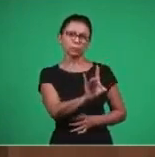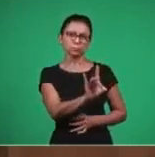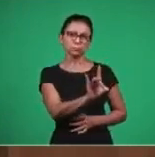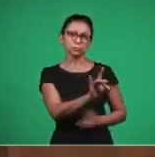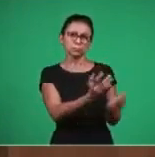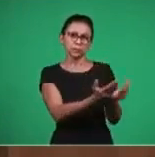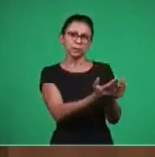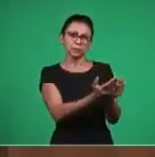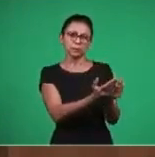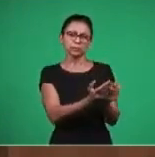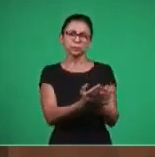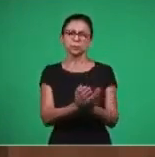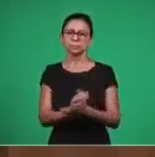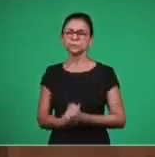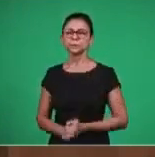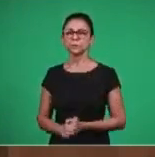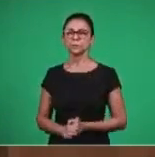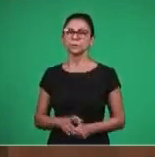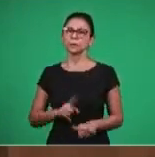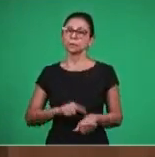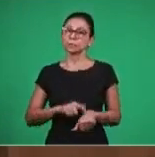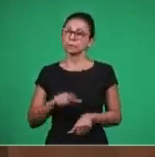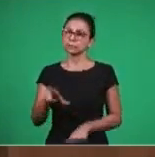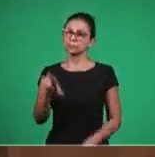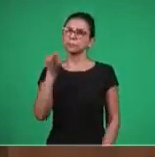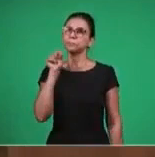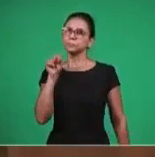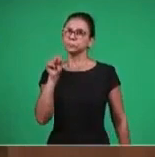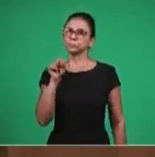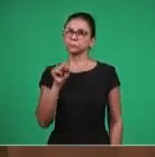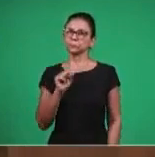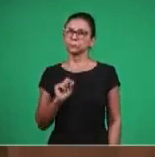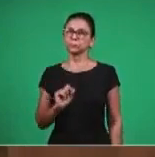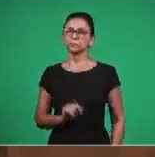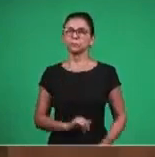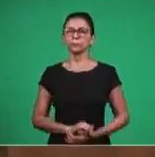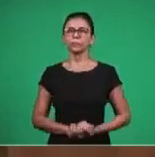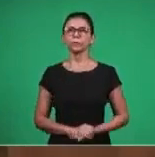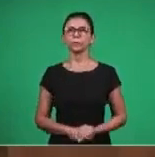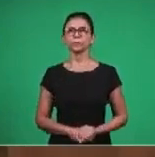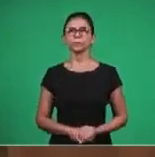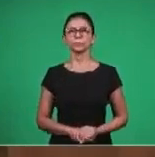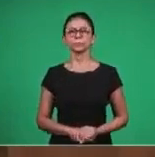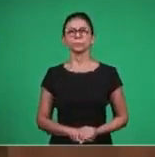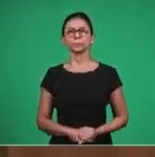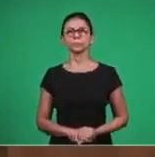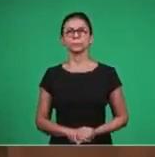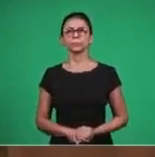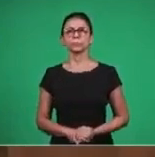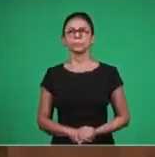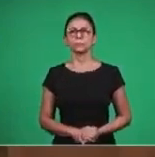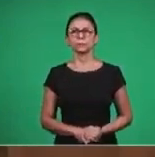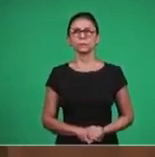moment's a moment of decision. What brought us to this place